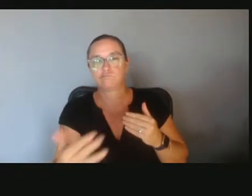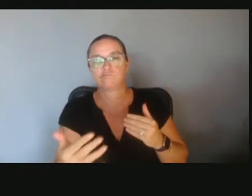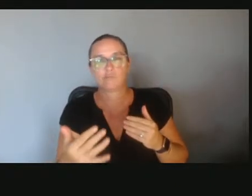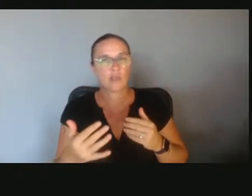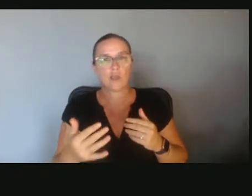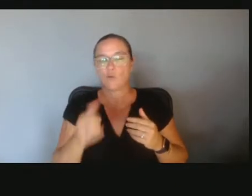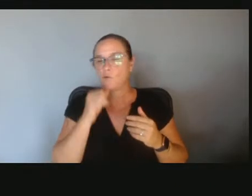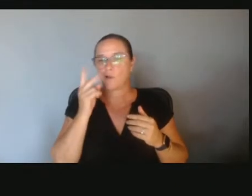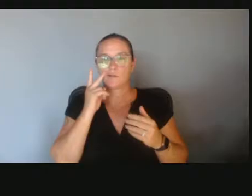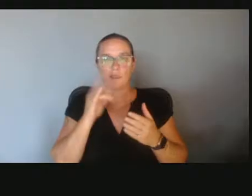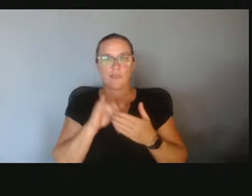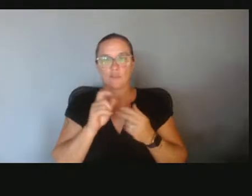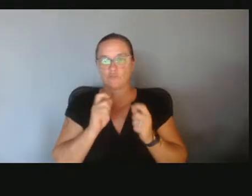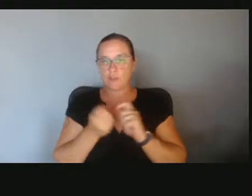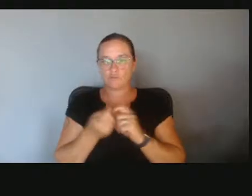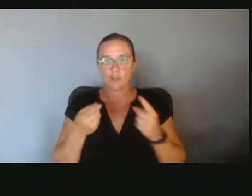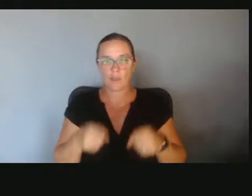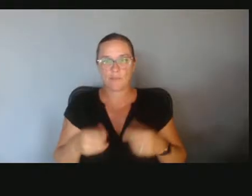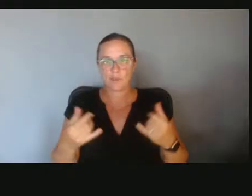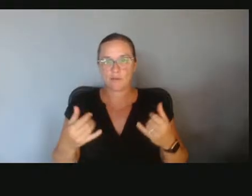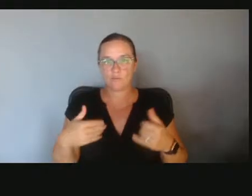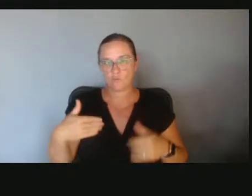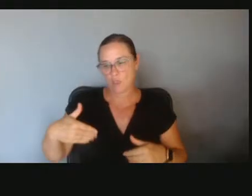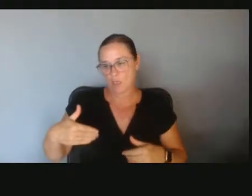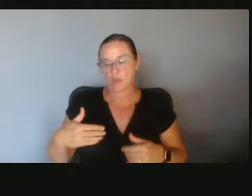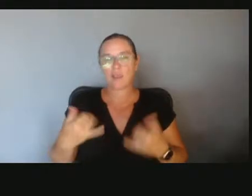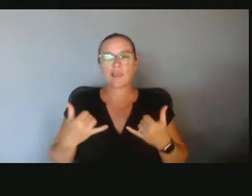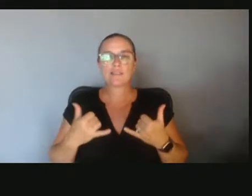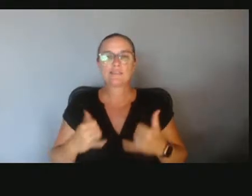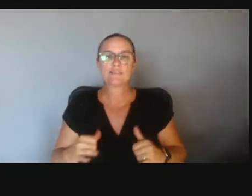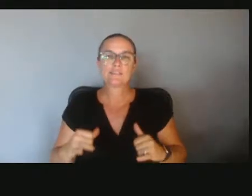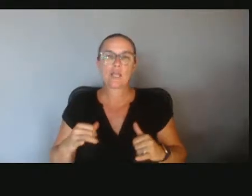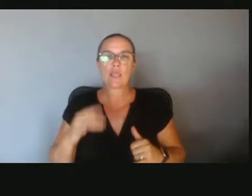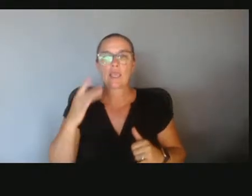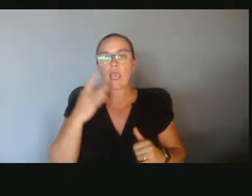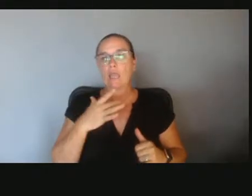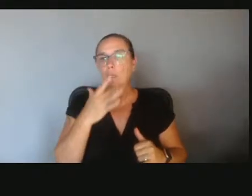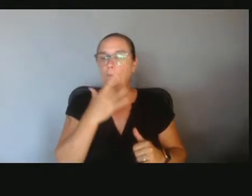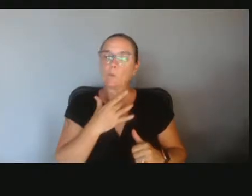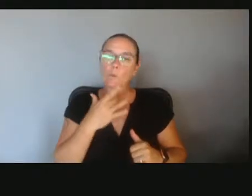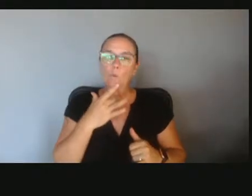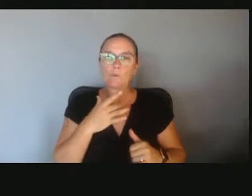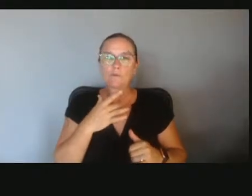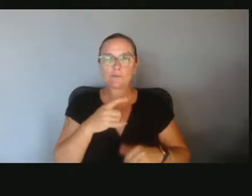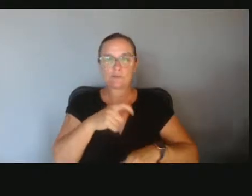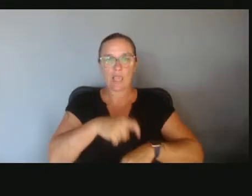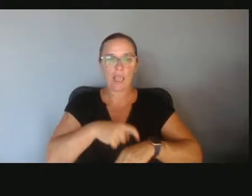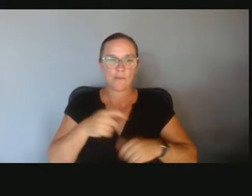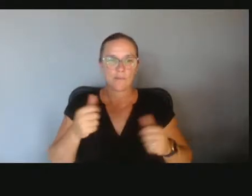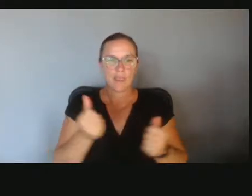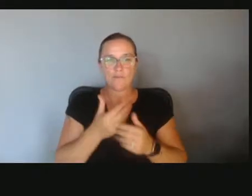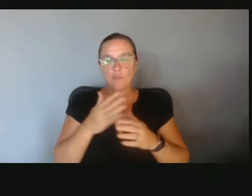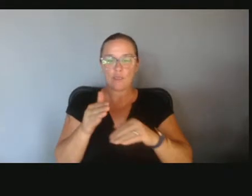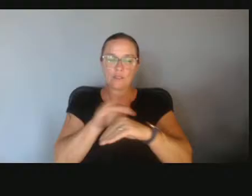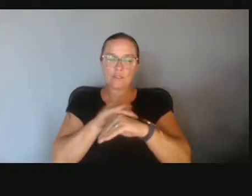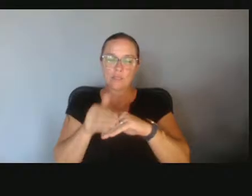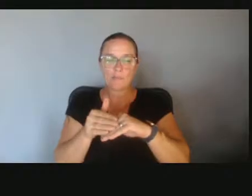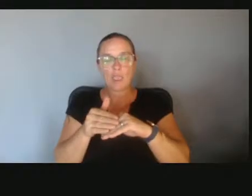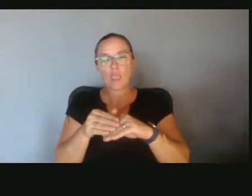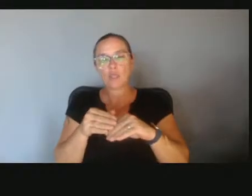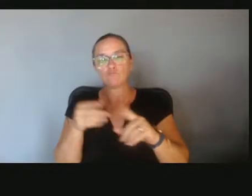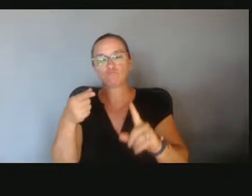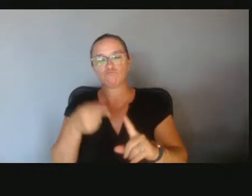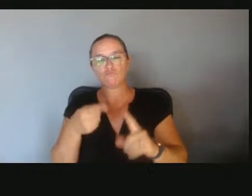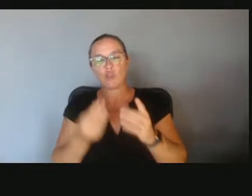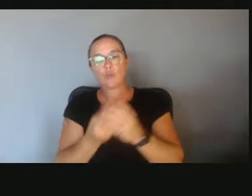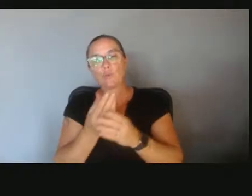this kind of a honeymoon period here where the magma is all at the summit and not really threatening anyone in inhabited